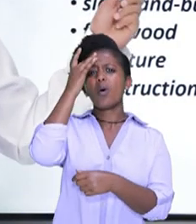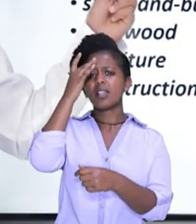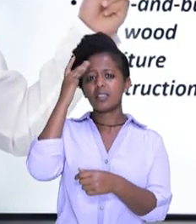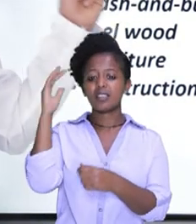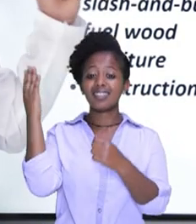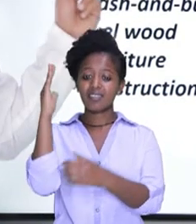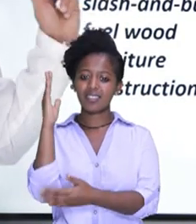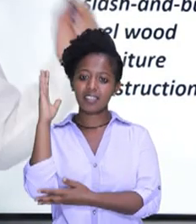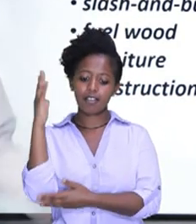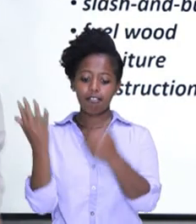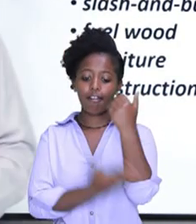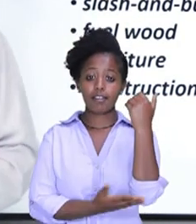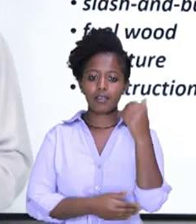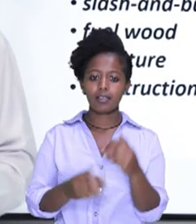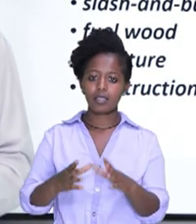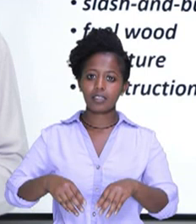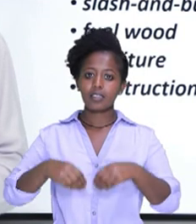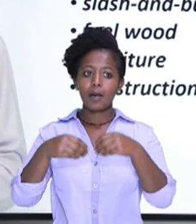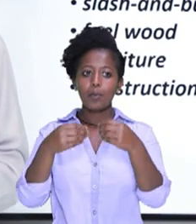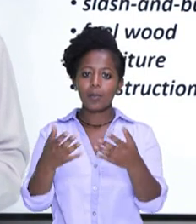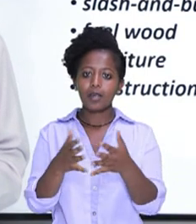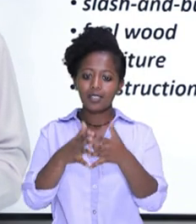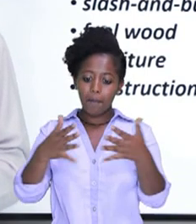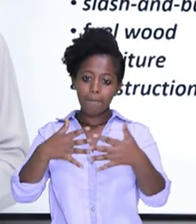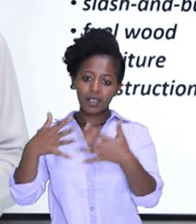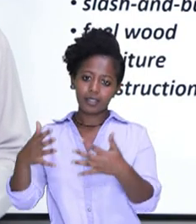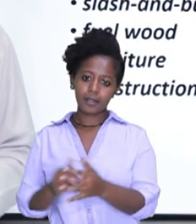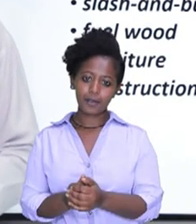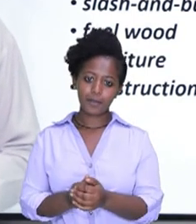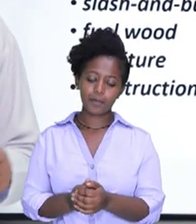tree cutting for supplies and materials in our country.